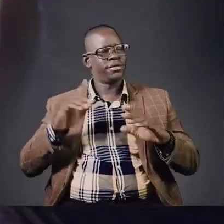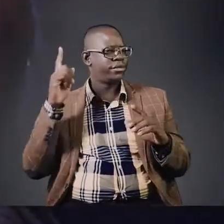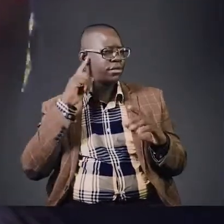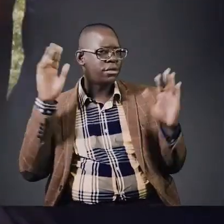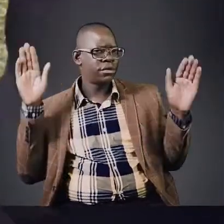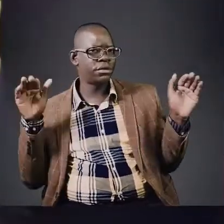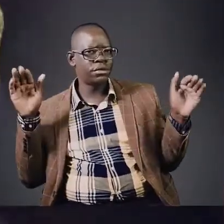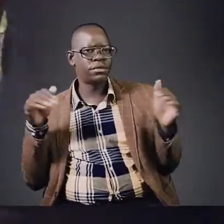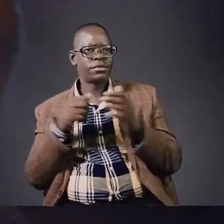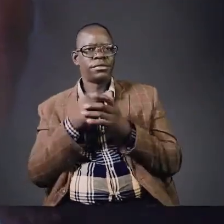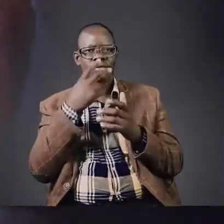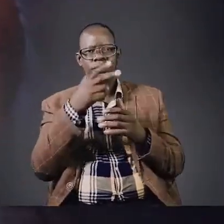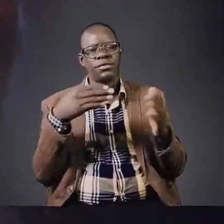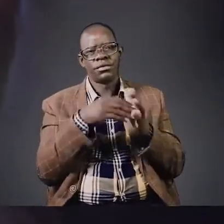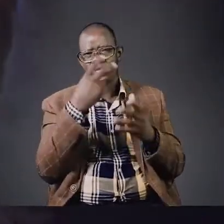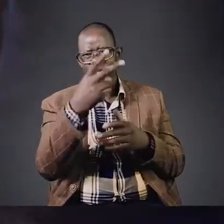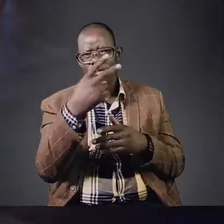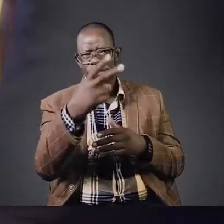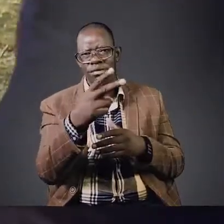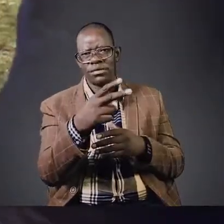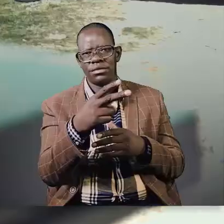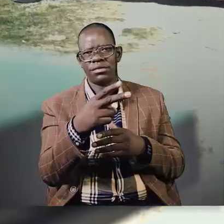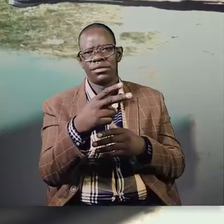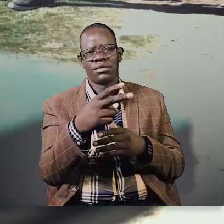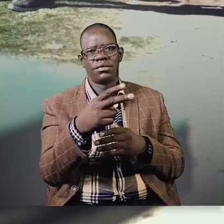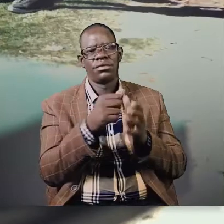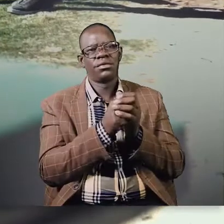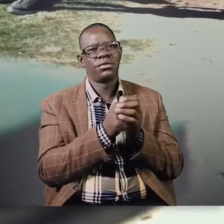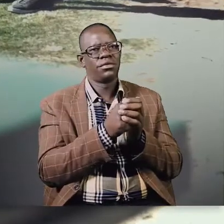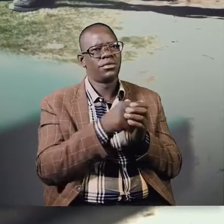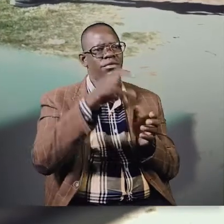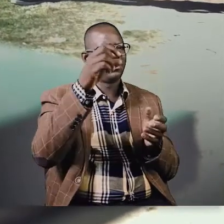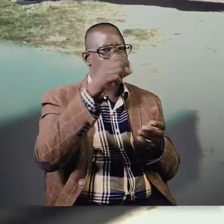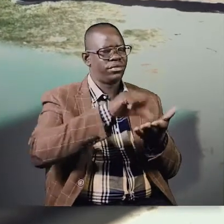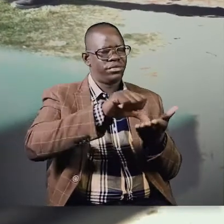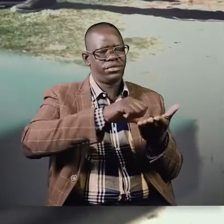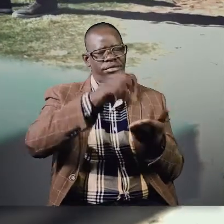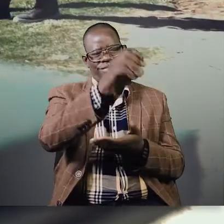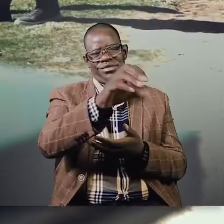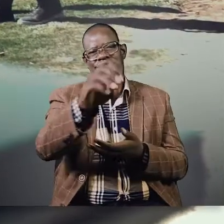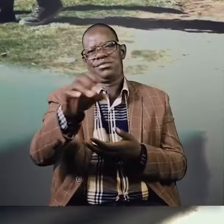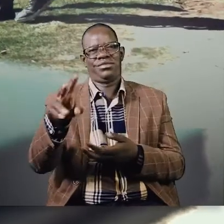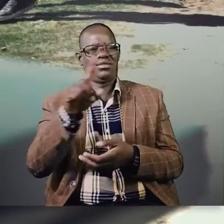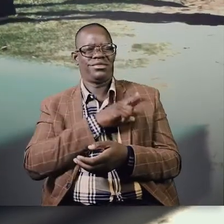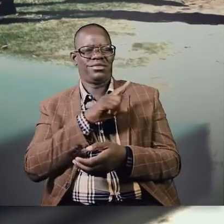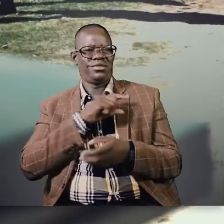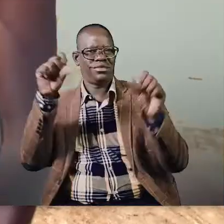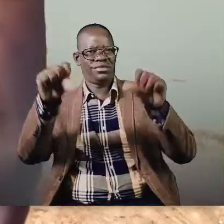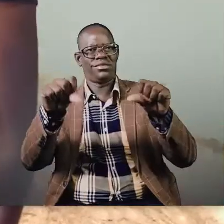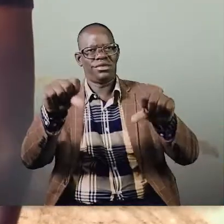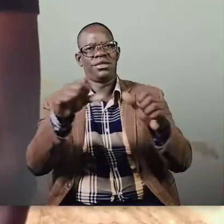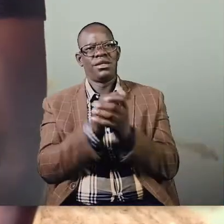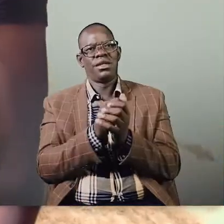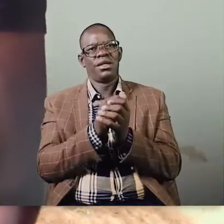and I just wish people would stop polluting. Look at that. The bin is just a few meters away. Who does that? This plastic